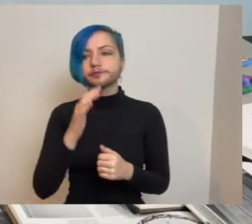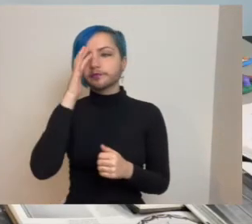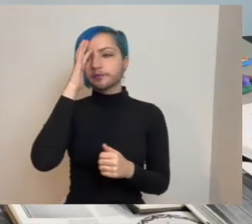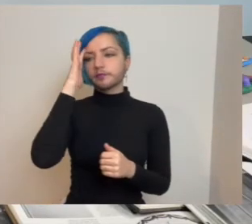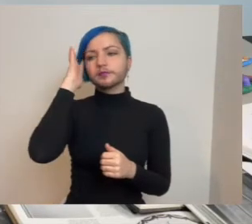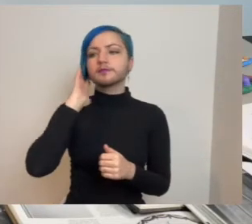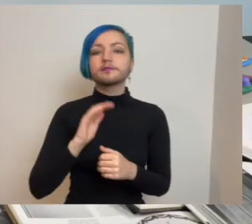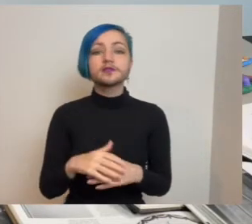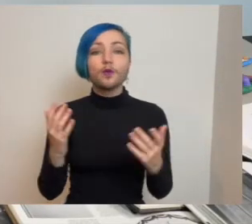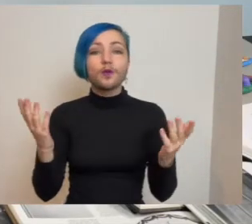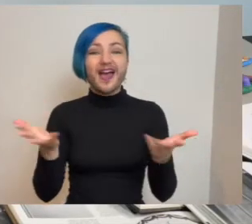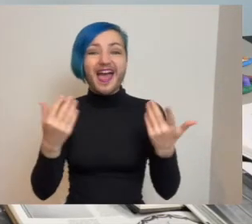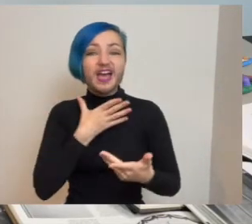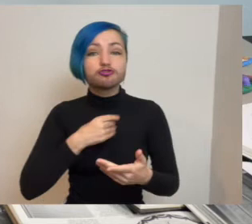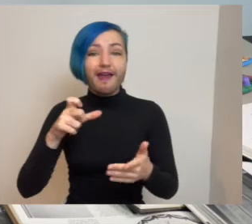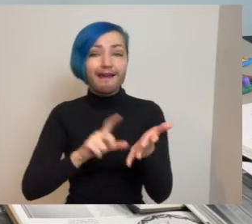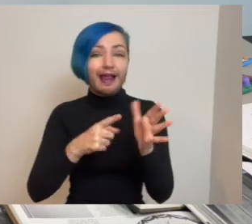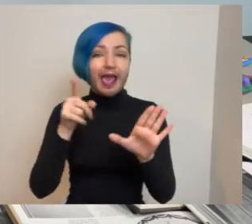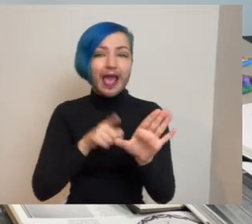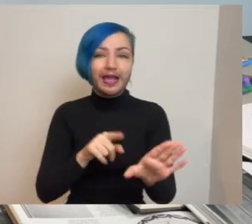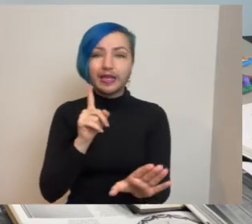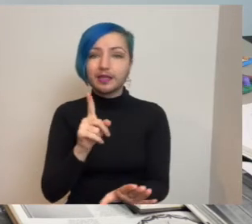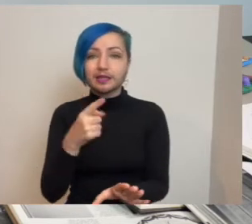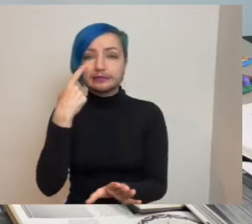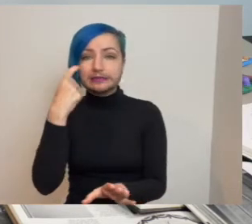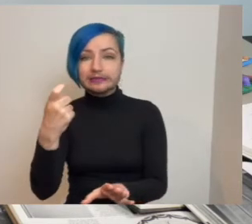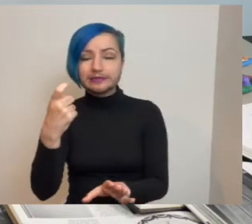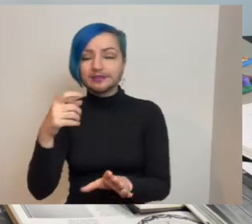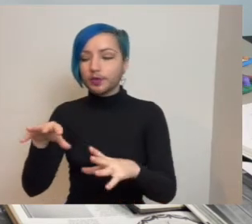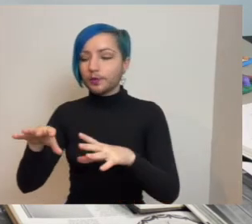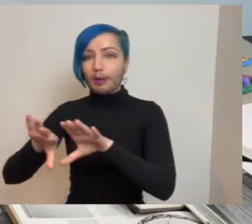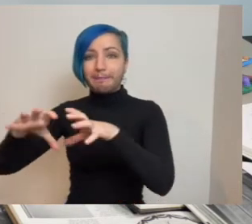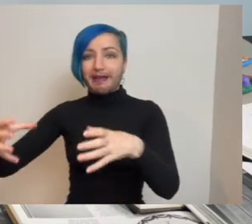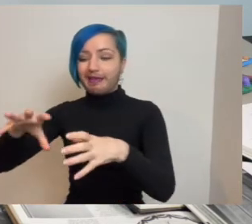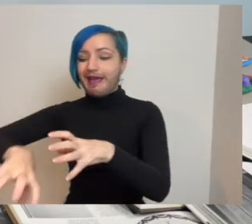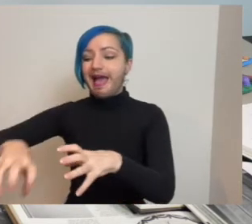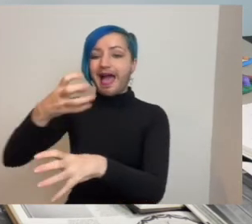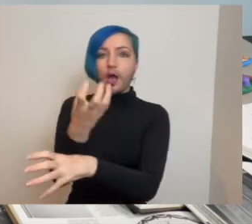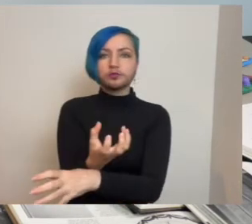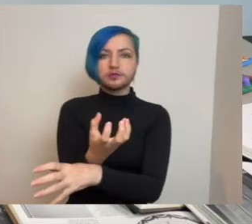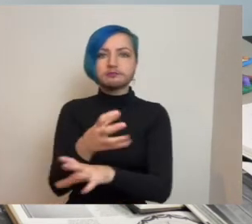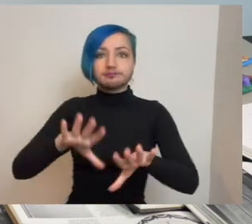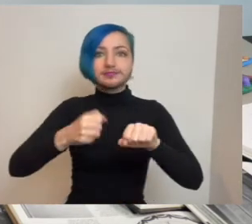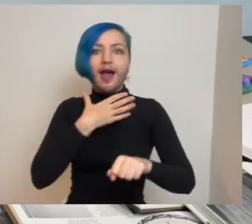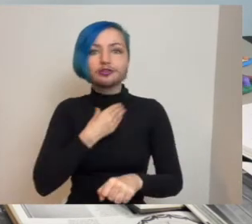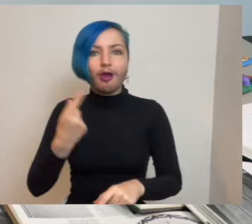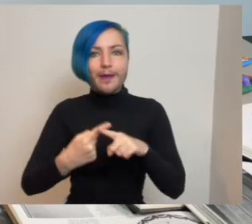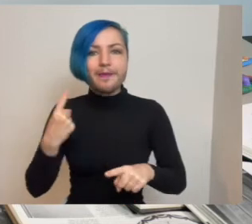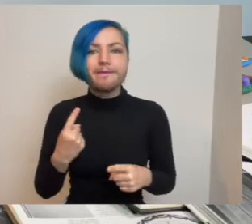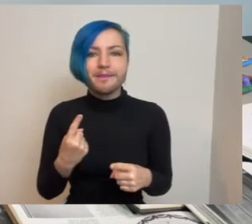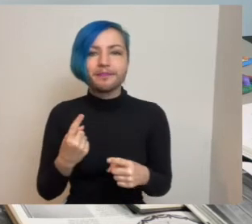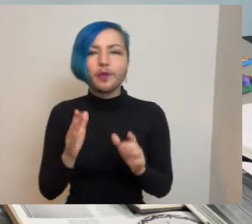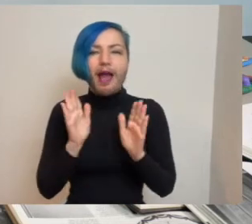The thing about air drying clay is when it's out of the packet, of course, it's just beginning to dry, so you just